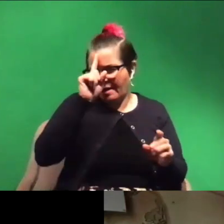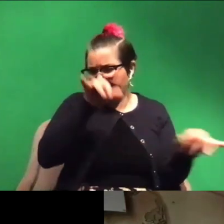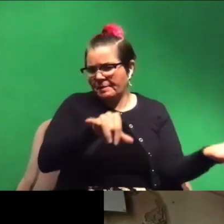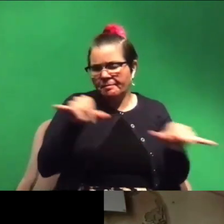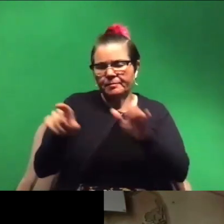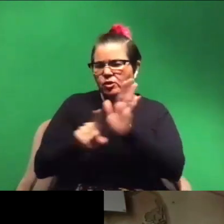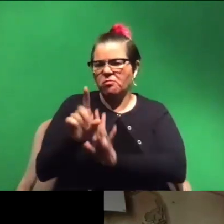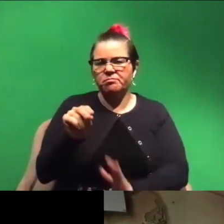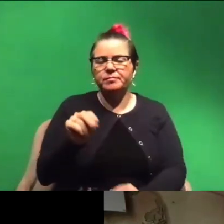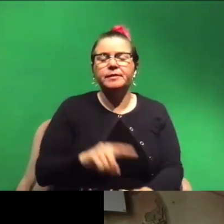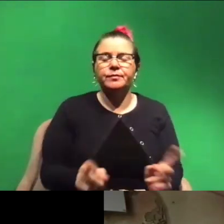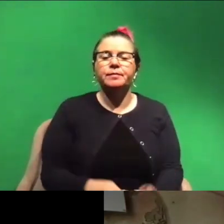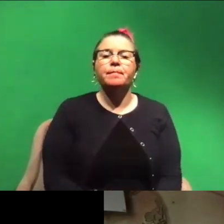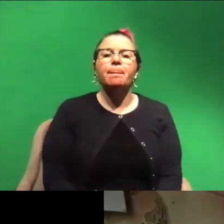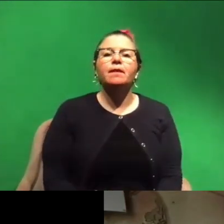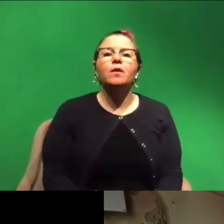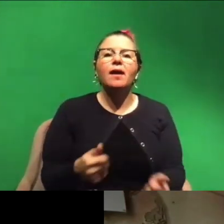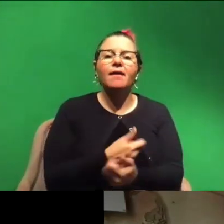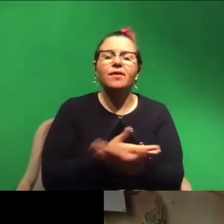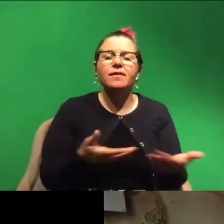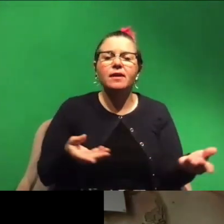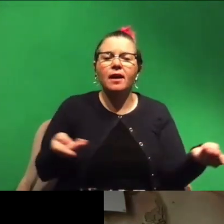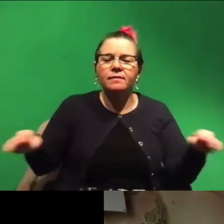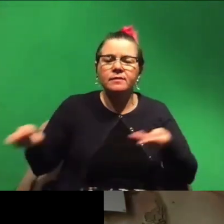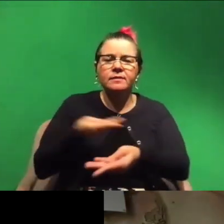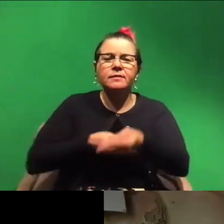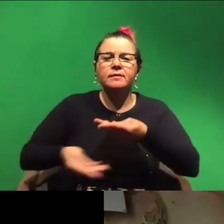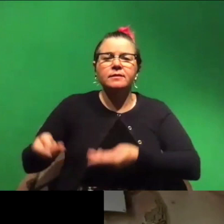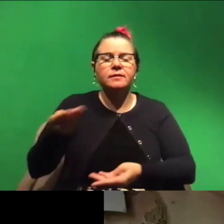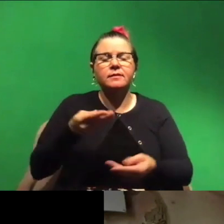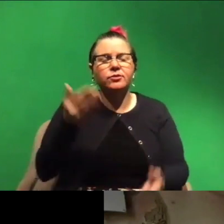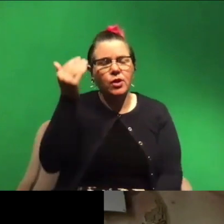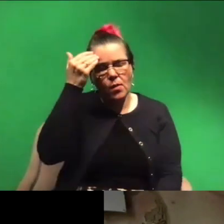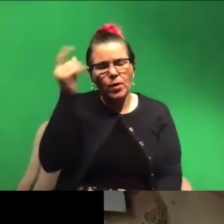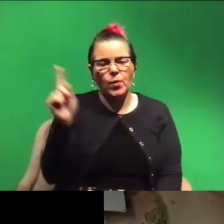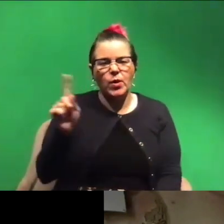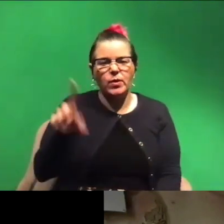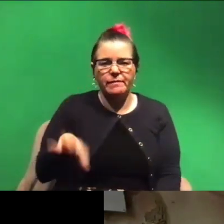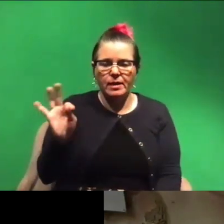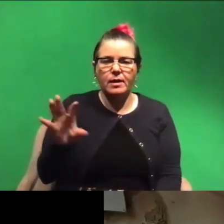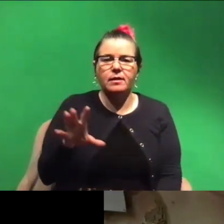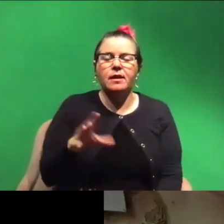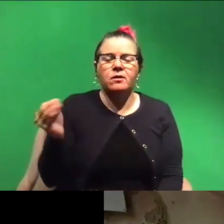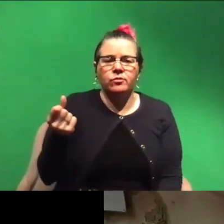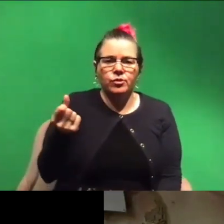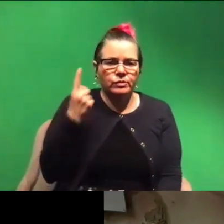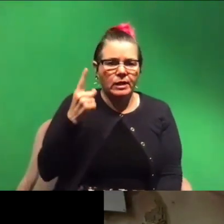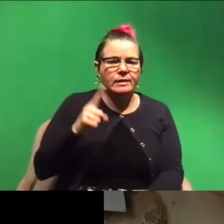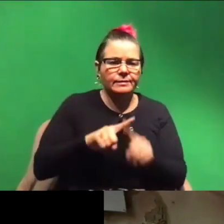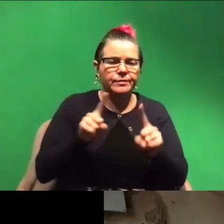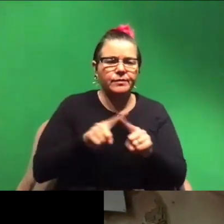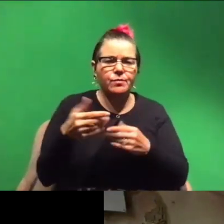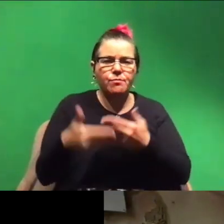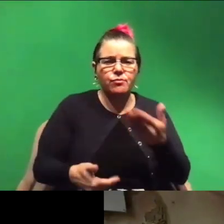anymore. So everything kind of feeds into knowing where stuff is, and being able to understand these different processes